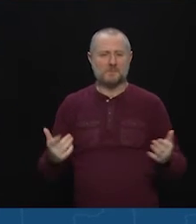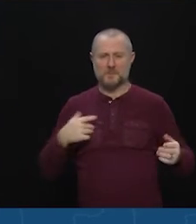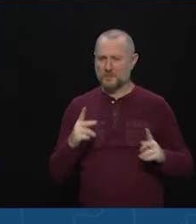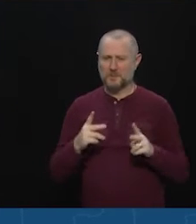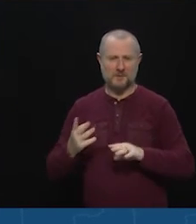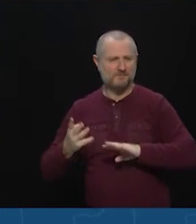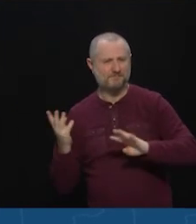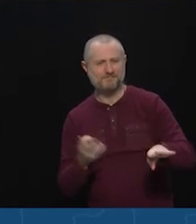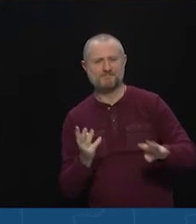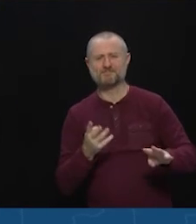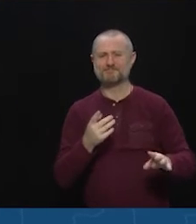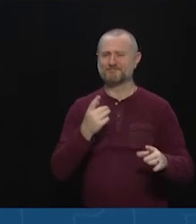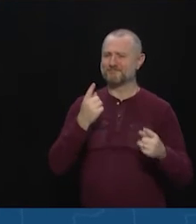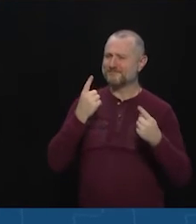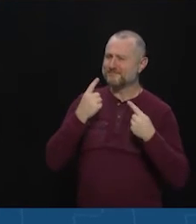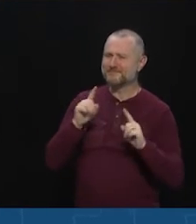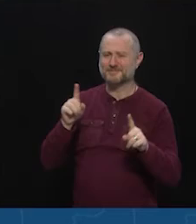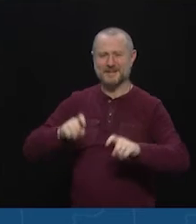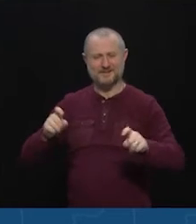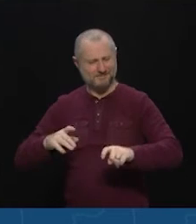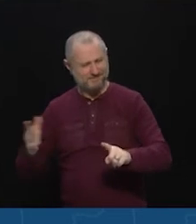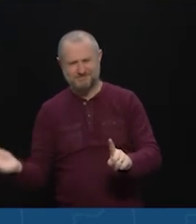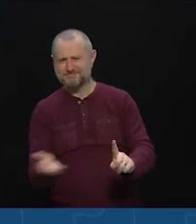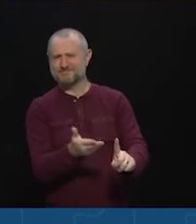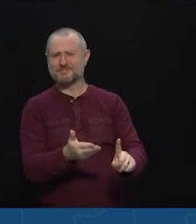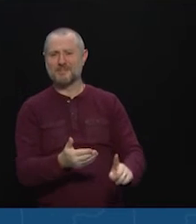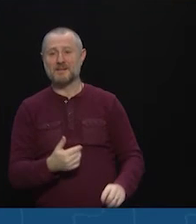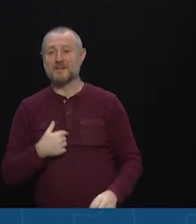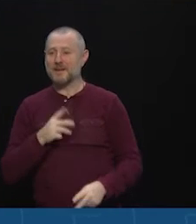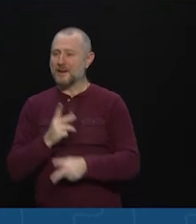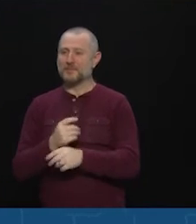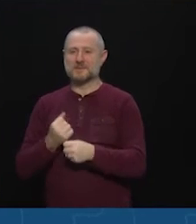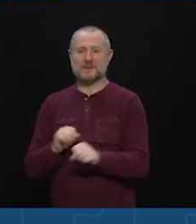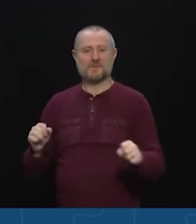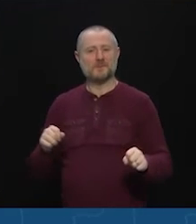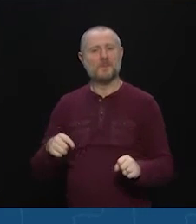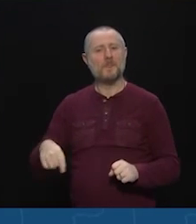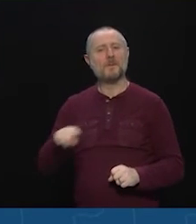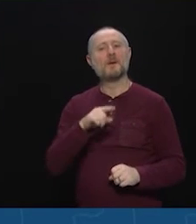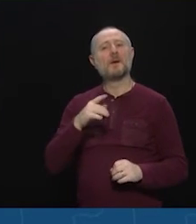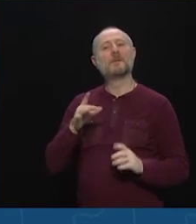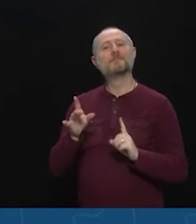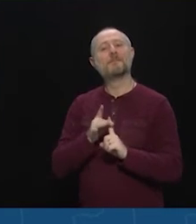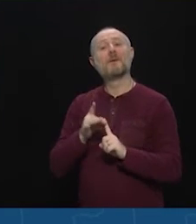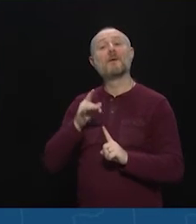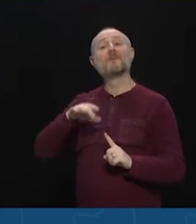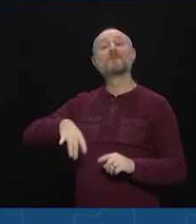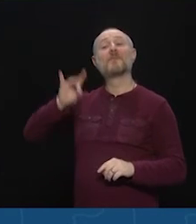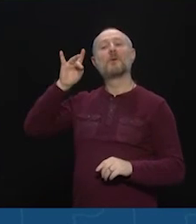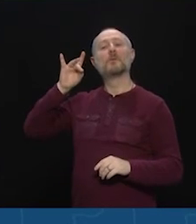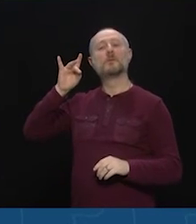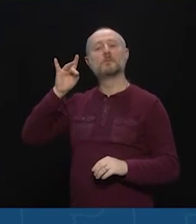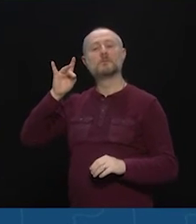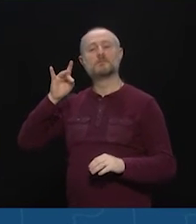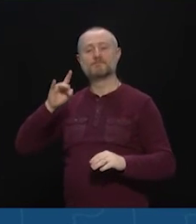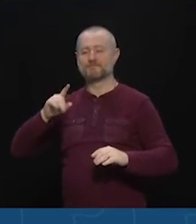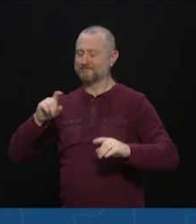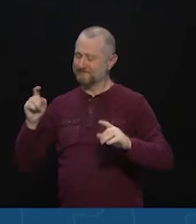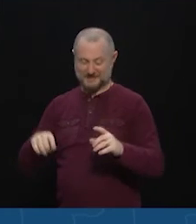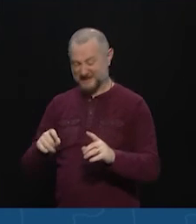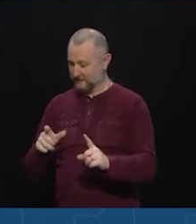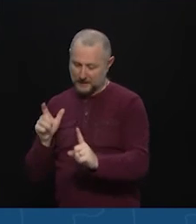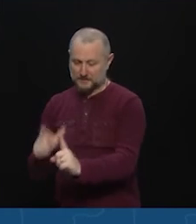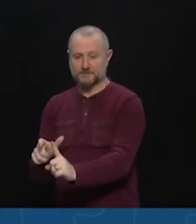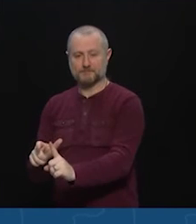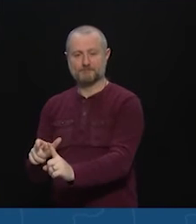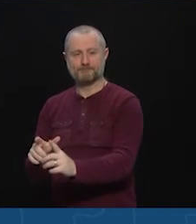keep people safe, because you know, they test positive, they really need to isolate. This is how we can stop the continuation of the spread, which again has been working very far.